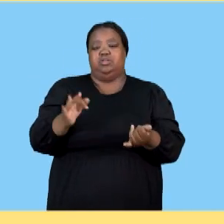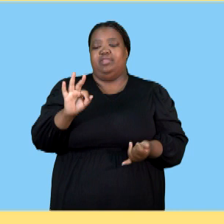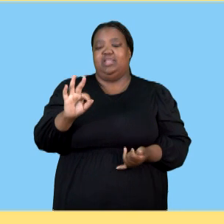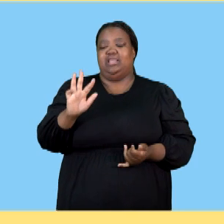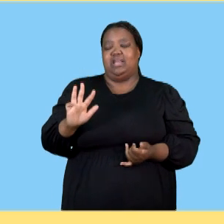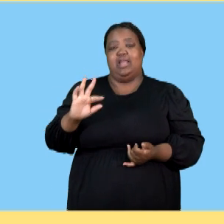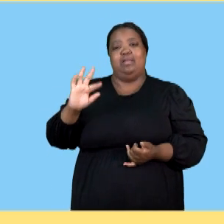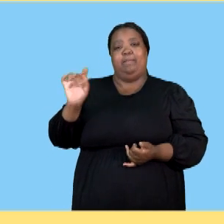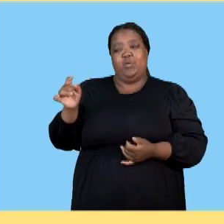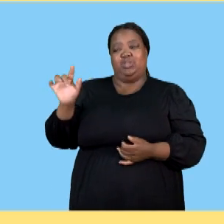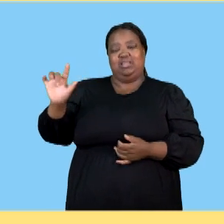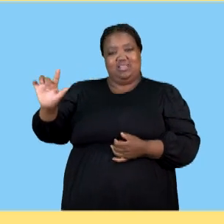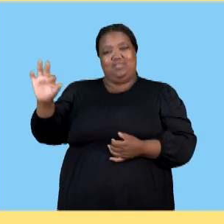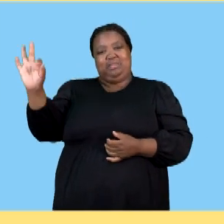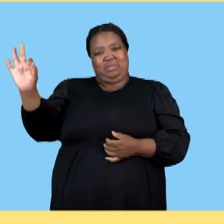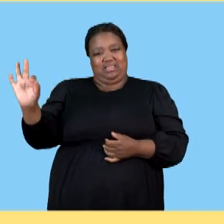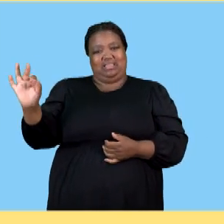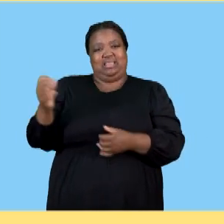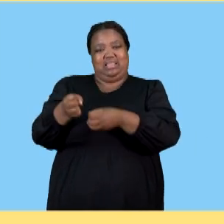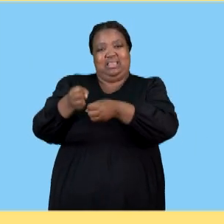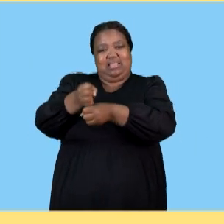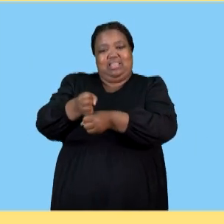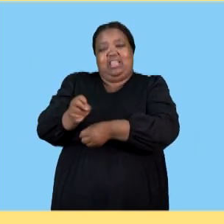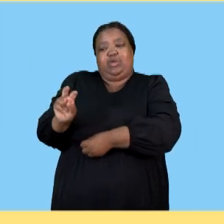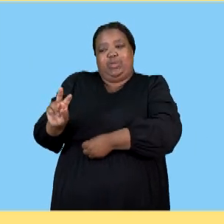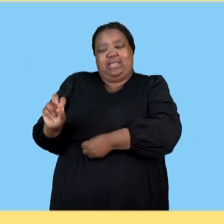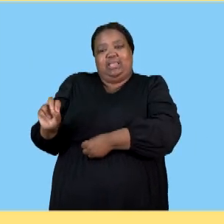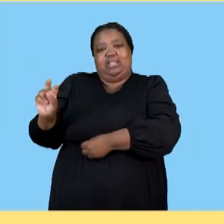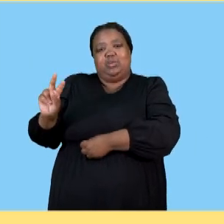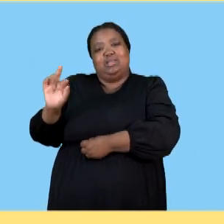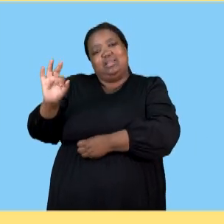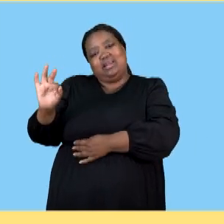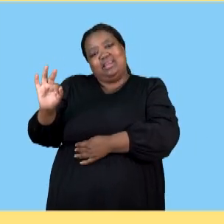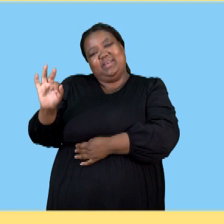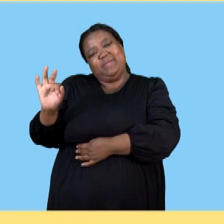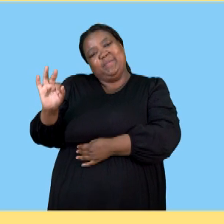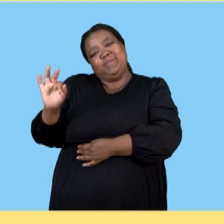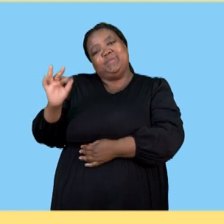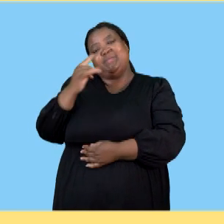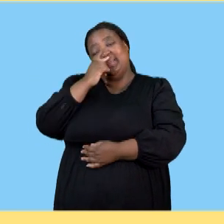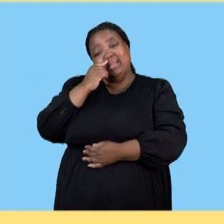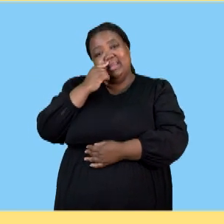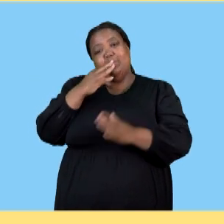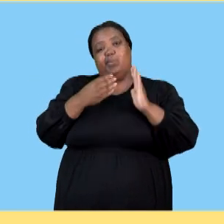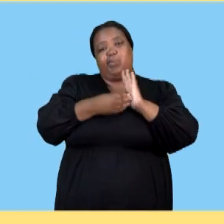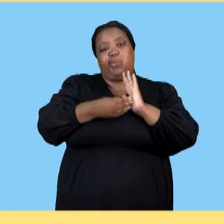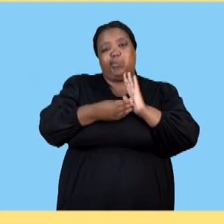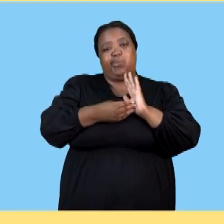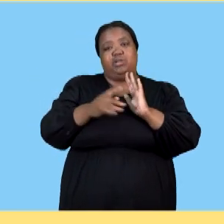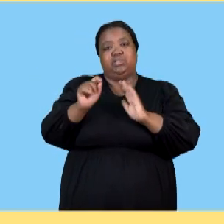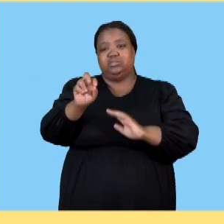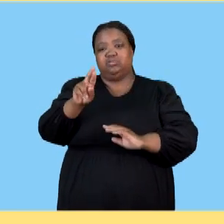To 39.7%. This is 39.7 in 2023. I have the